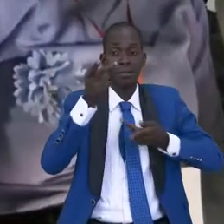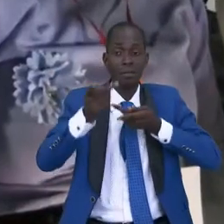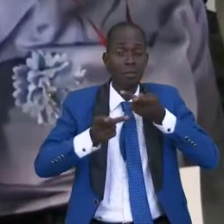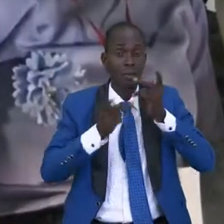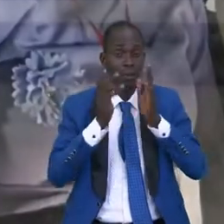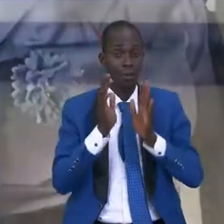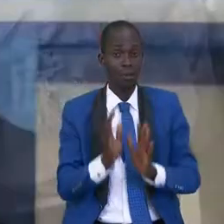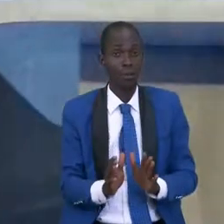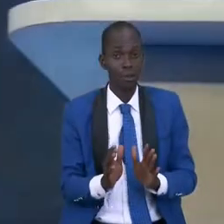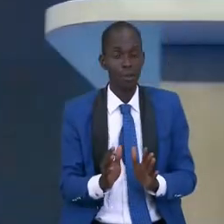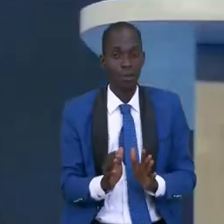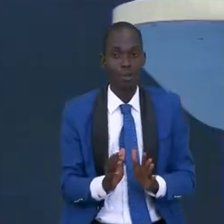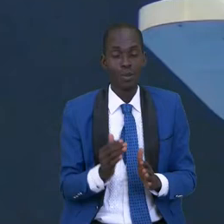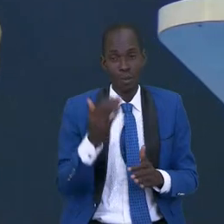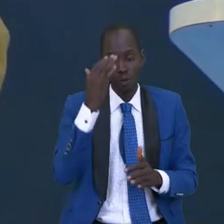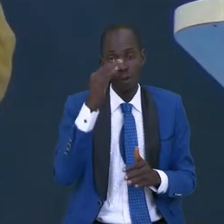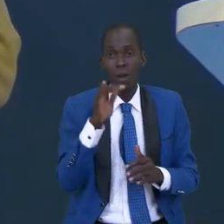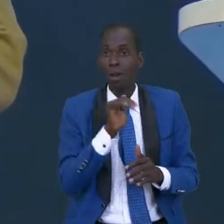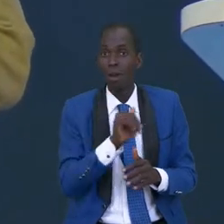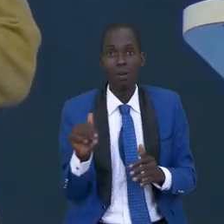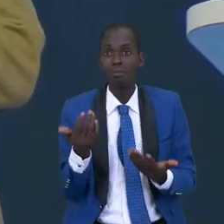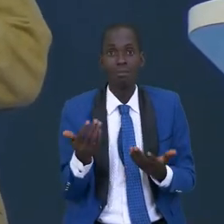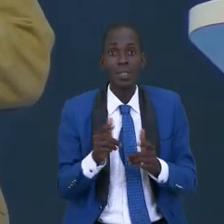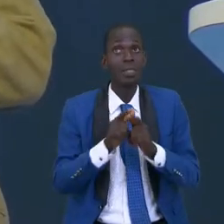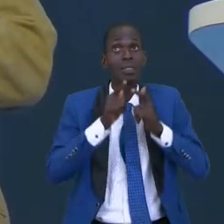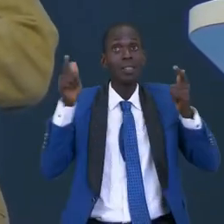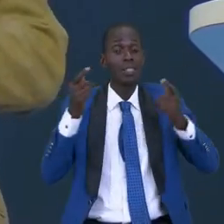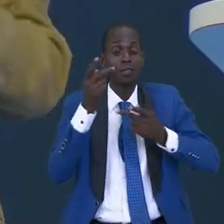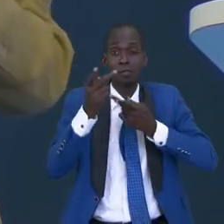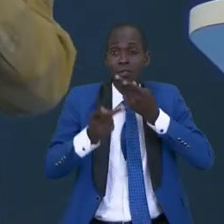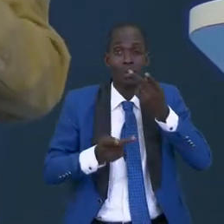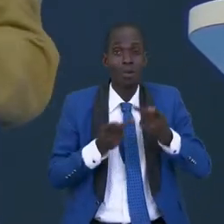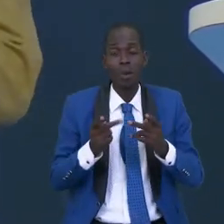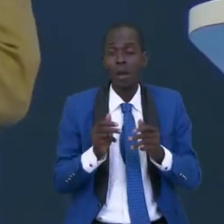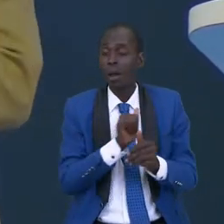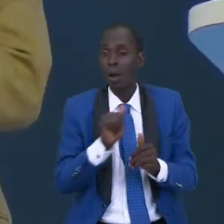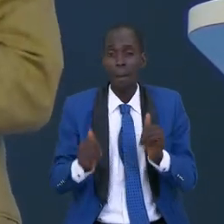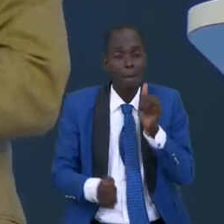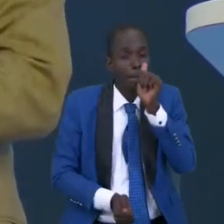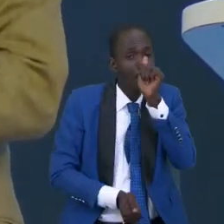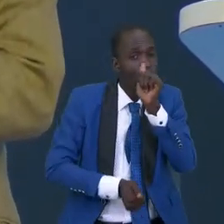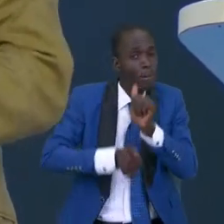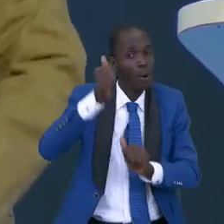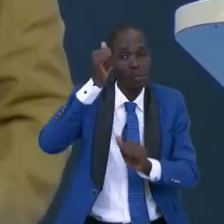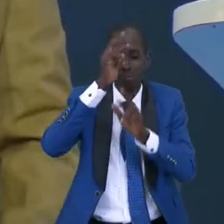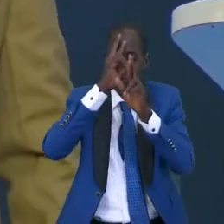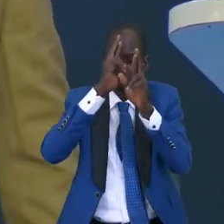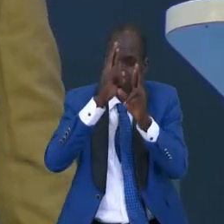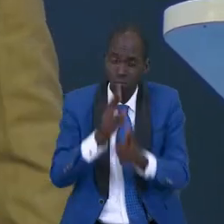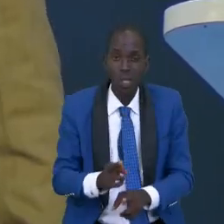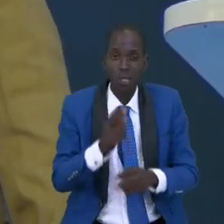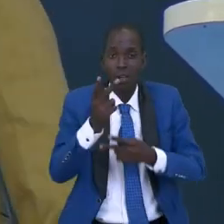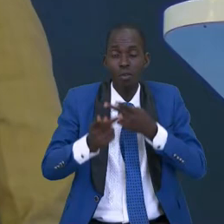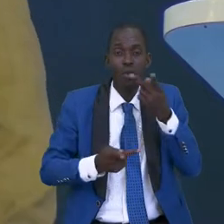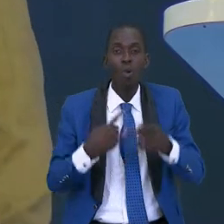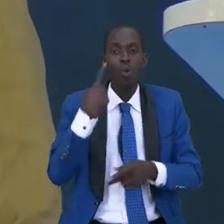an august visitor, a most respected visitor, who should have told